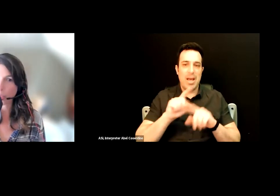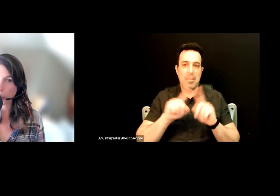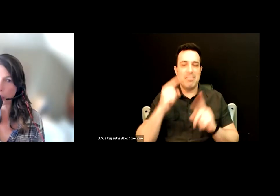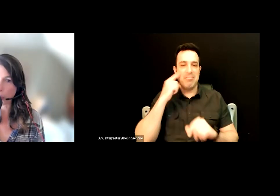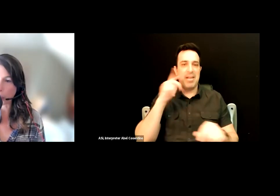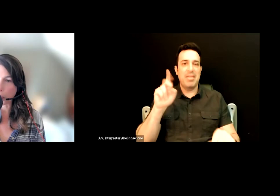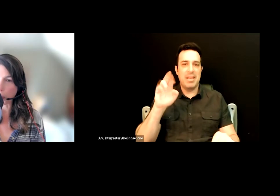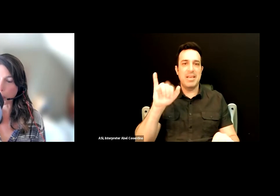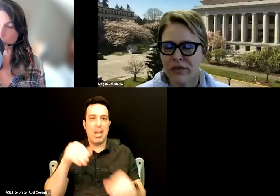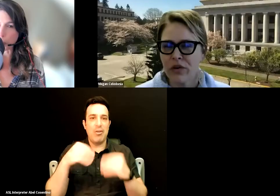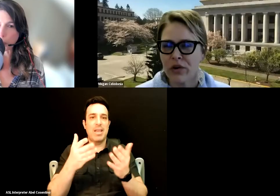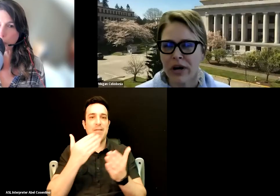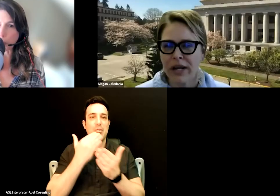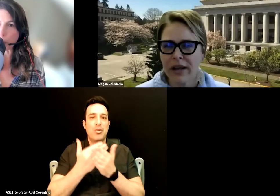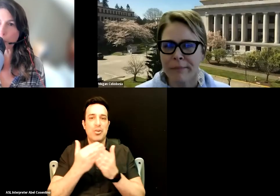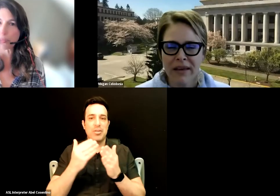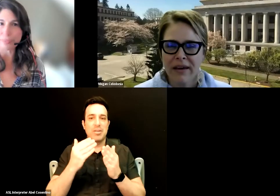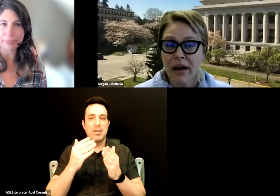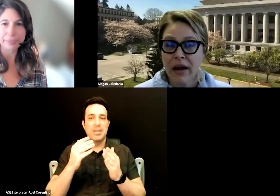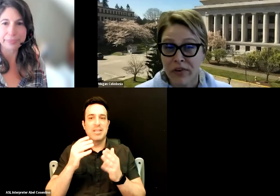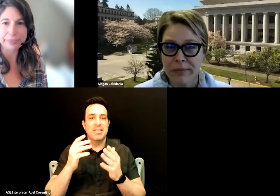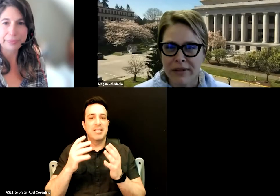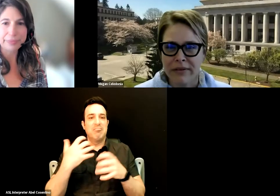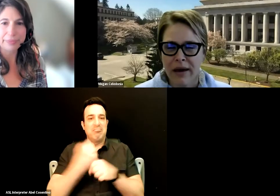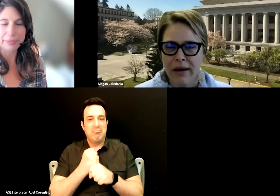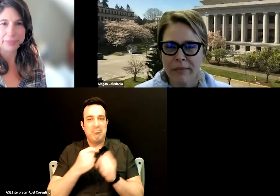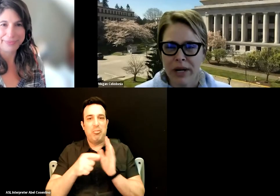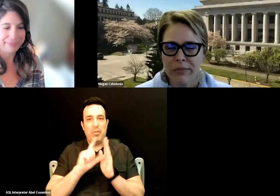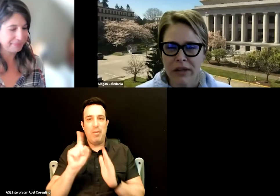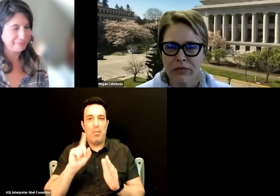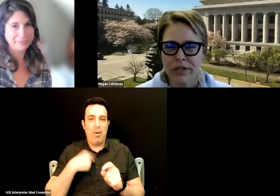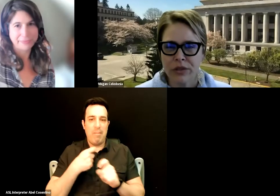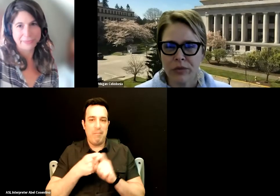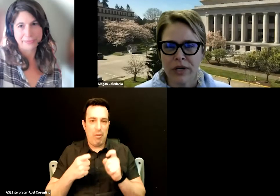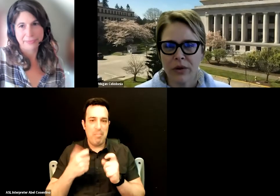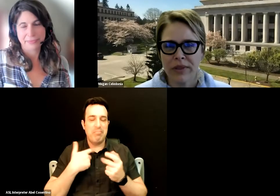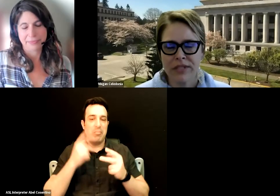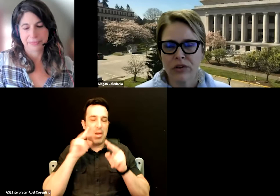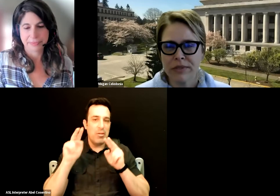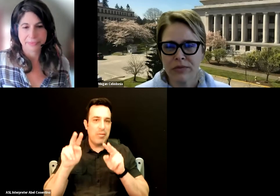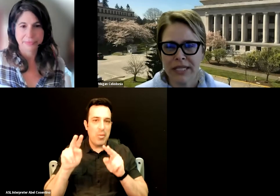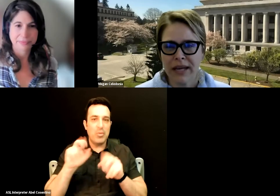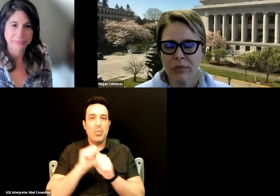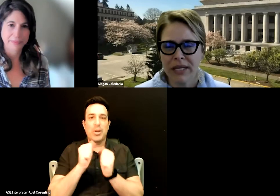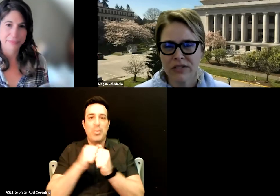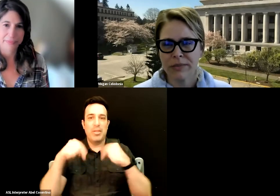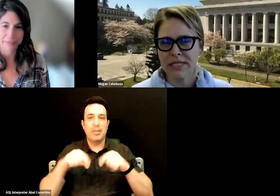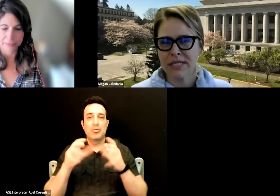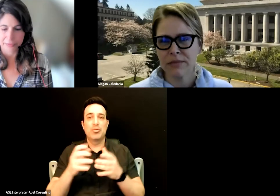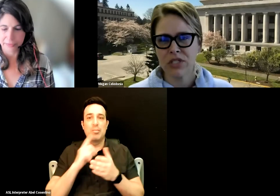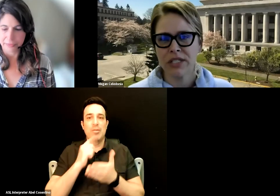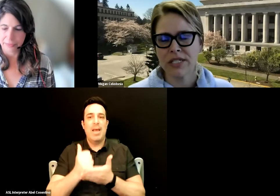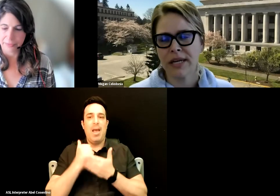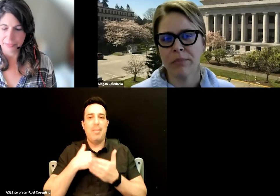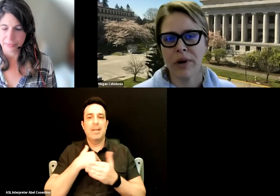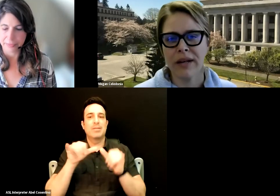Carrie gave you a good overview of where I come from, and what I'm looking forward to in working with this group is really helping us from a